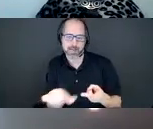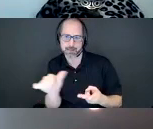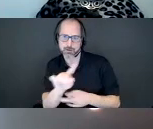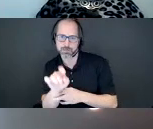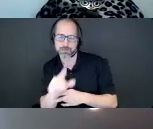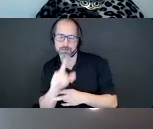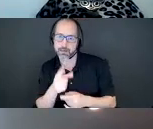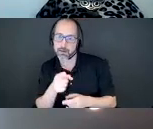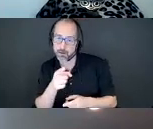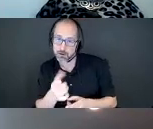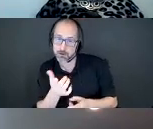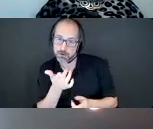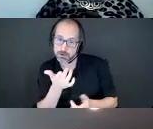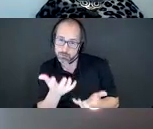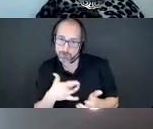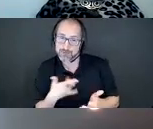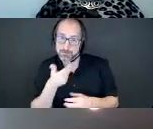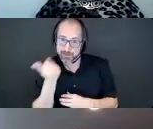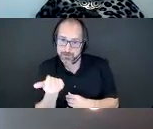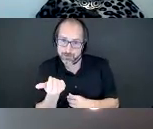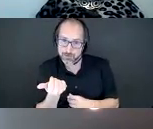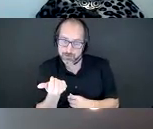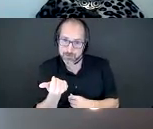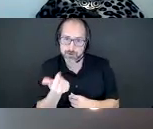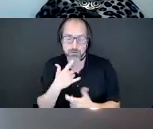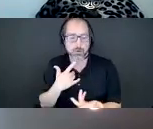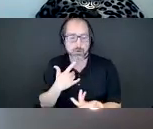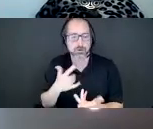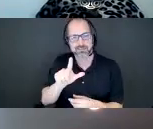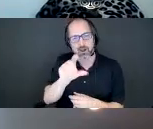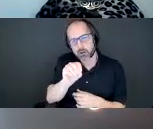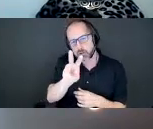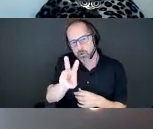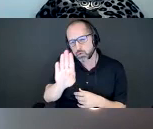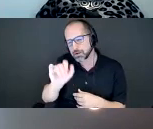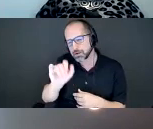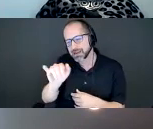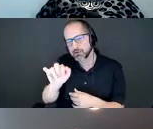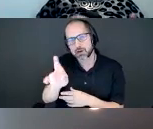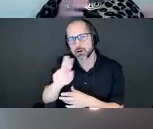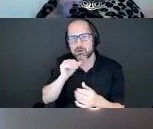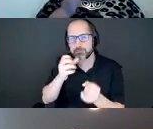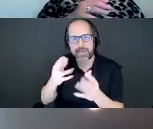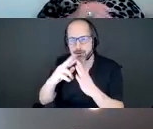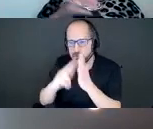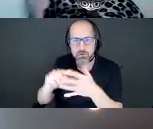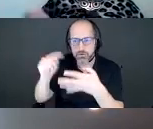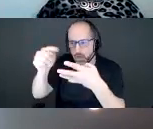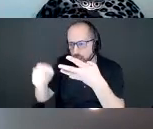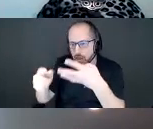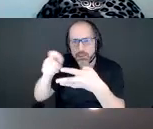So many of the clinics are low barrier, and they can help with switching people over from opiates